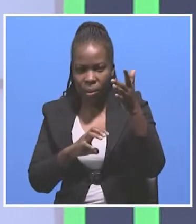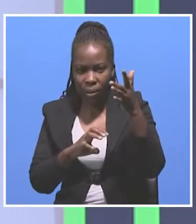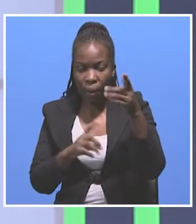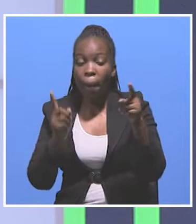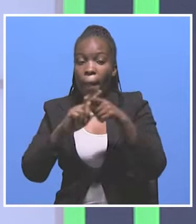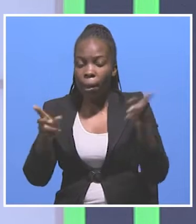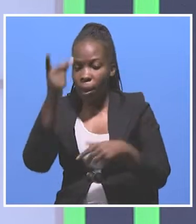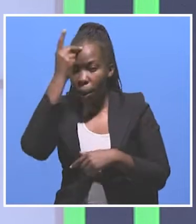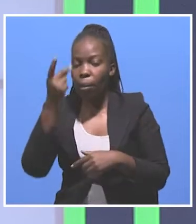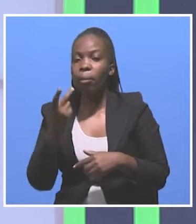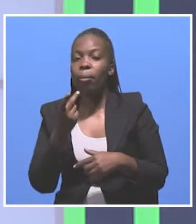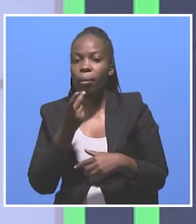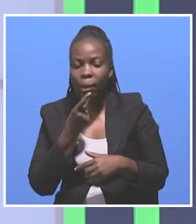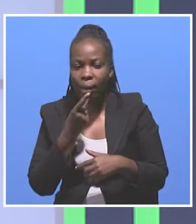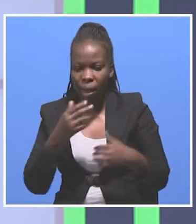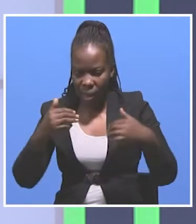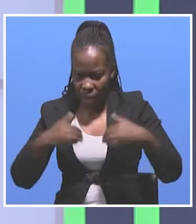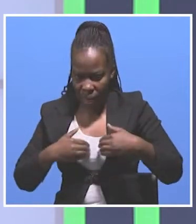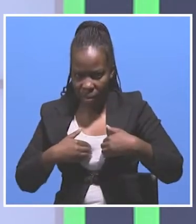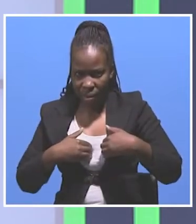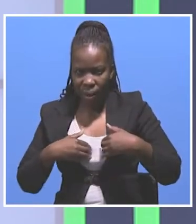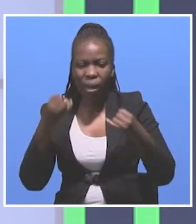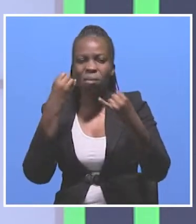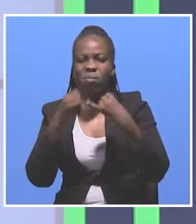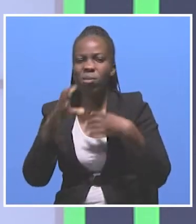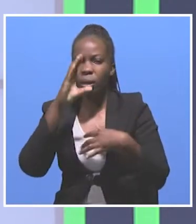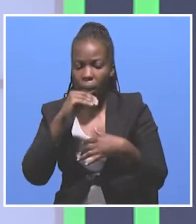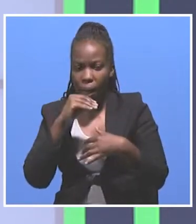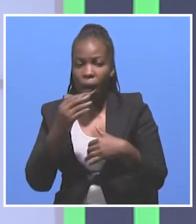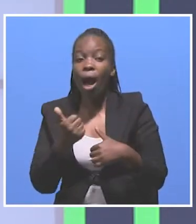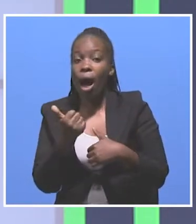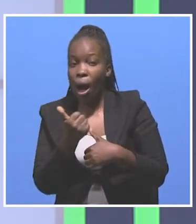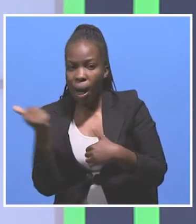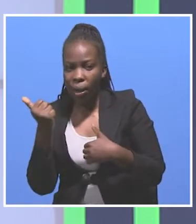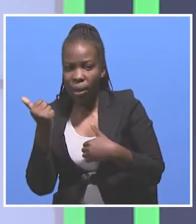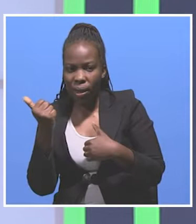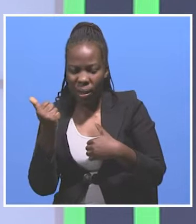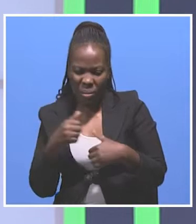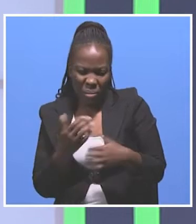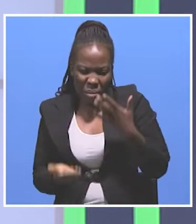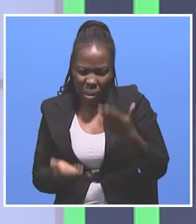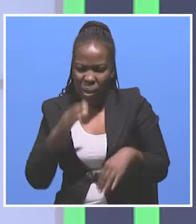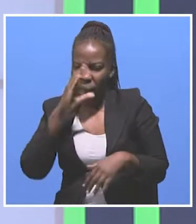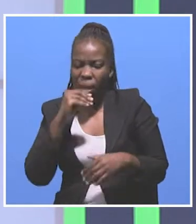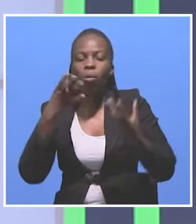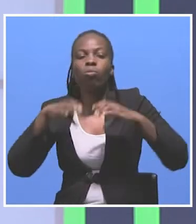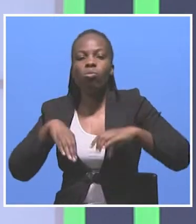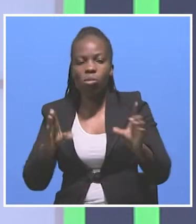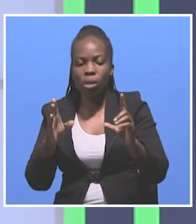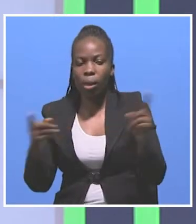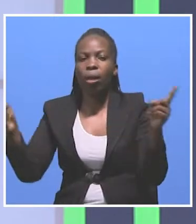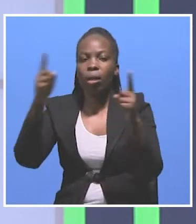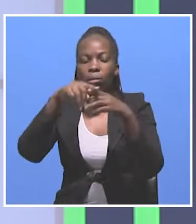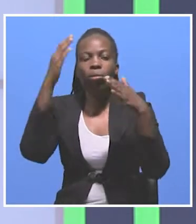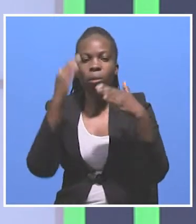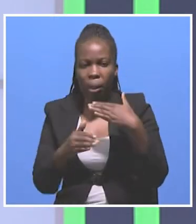the final say. Others who are willing to go on up to the end. Okay. Now we must